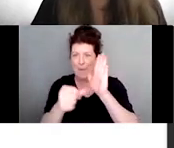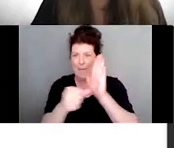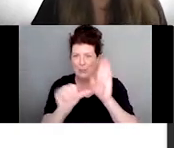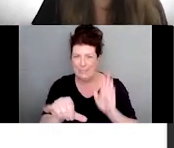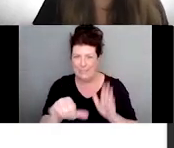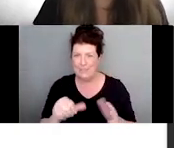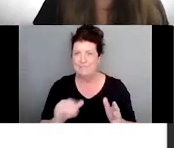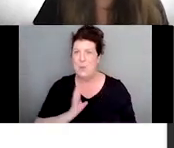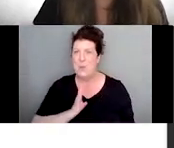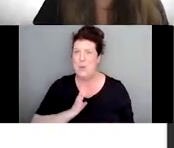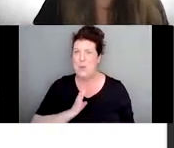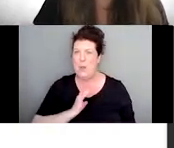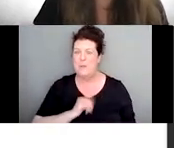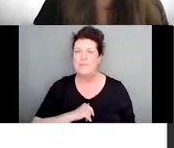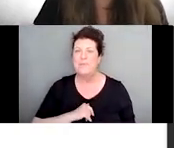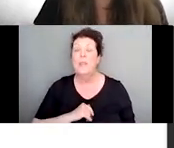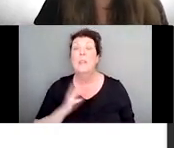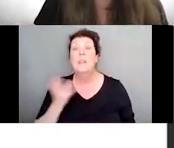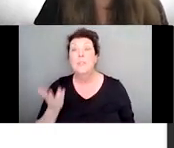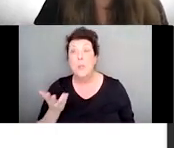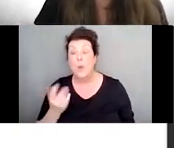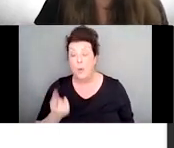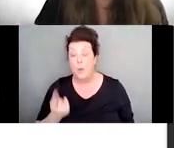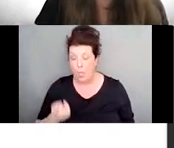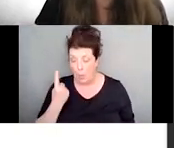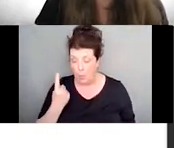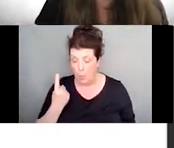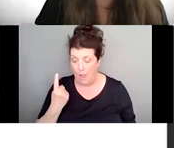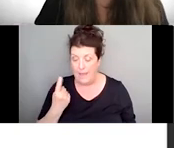Um, so the one thing, um,